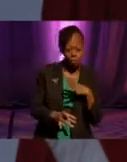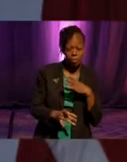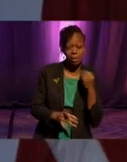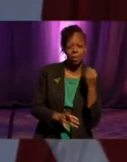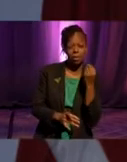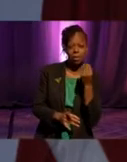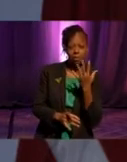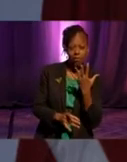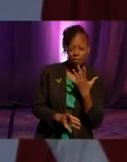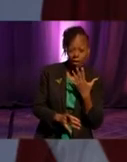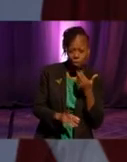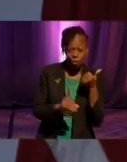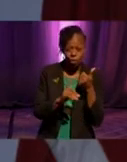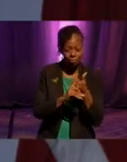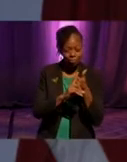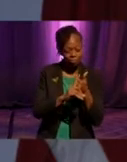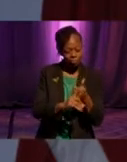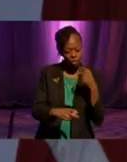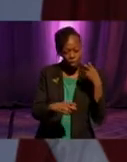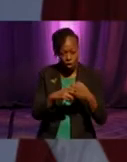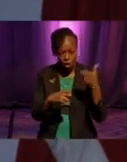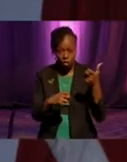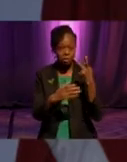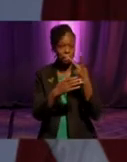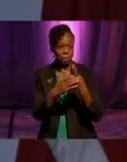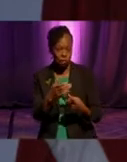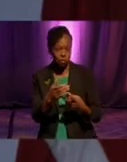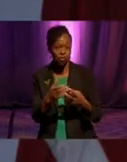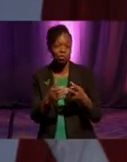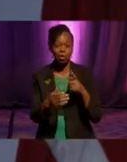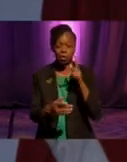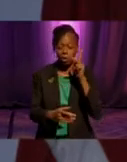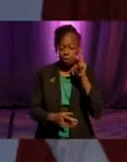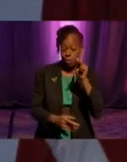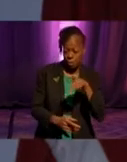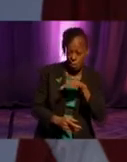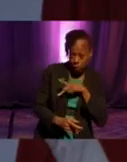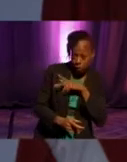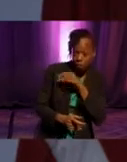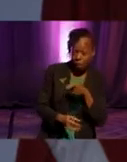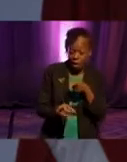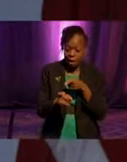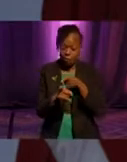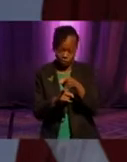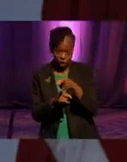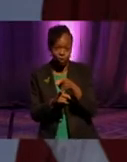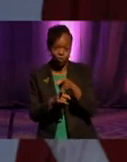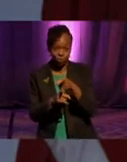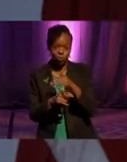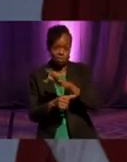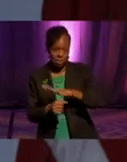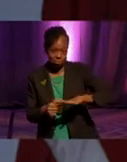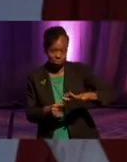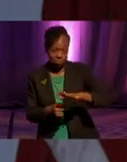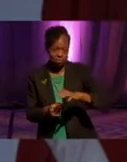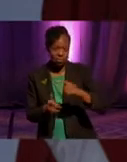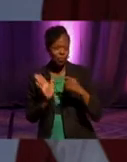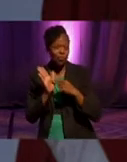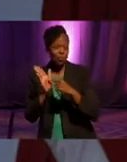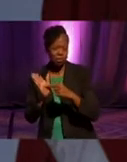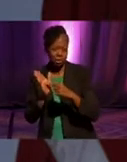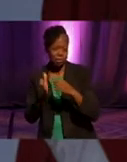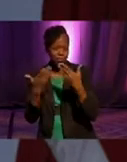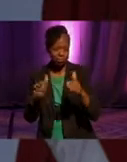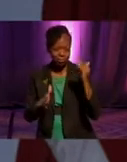been hit hardest, both personally and professionally. We know that, for example, that